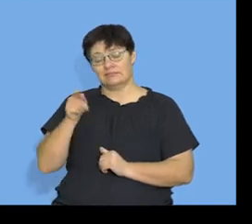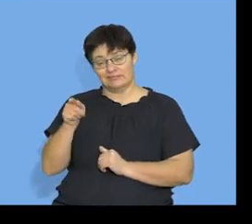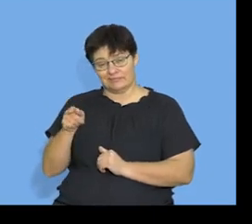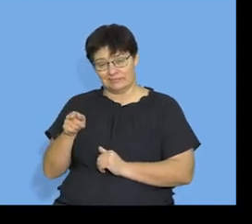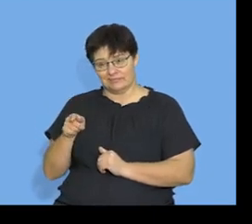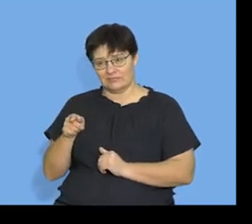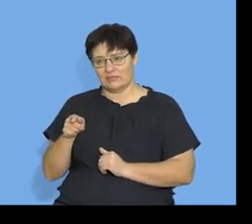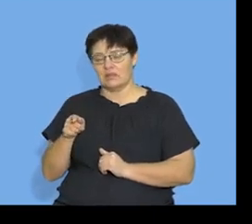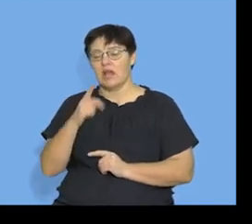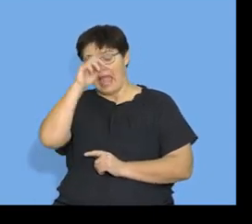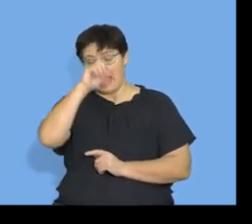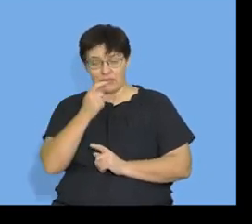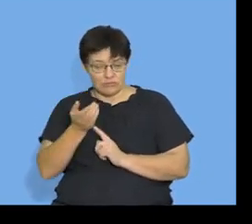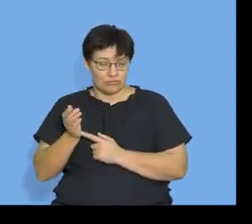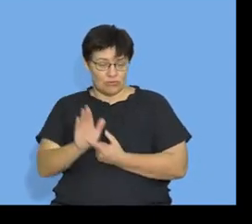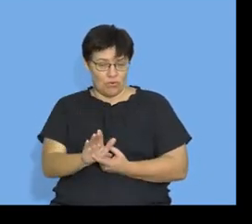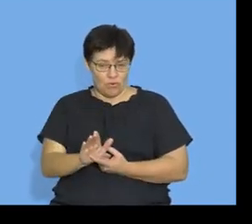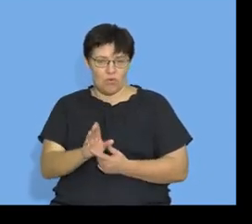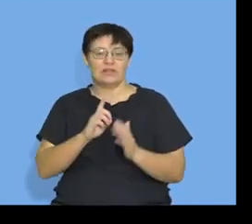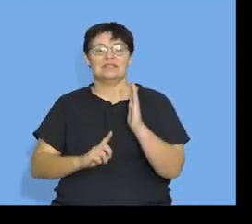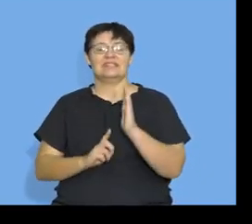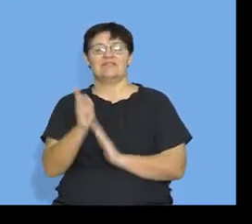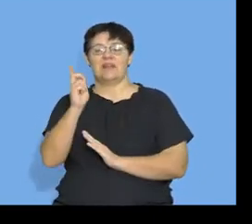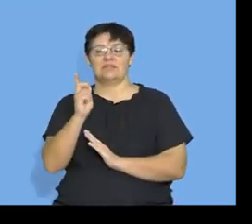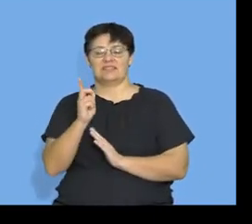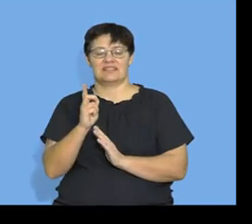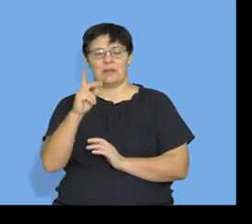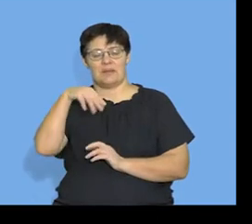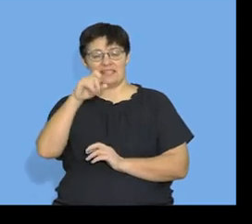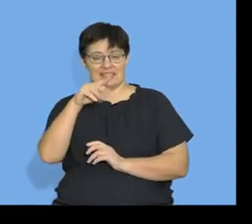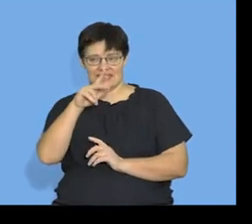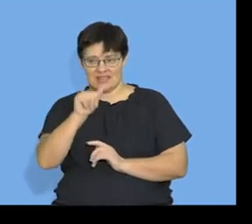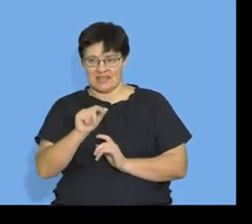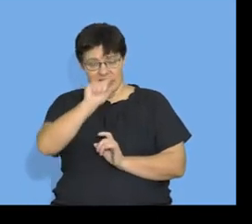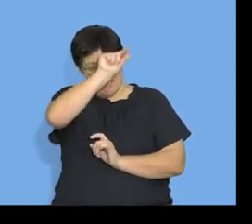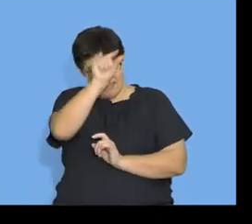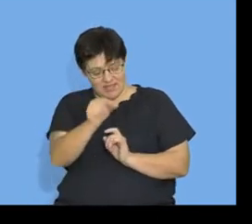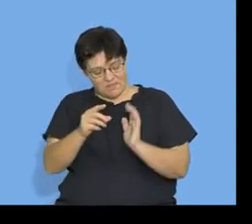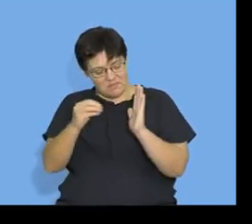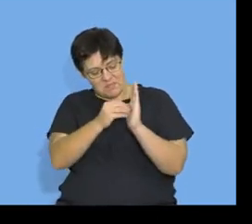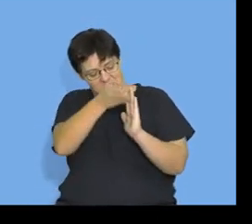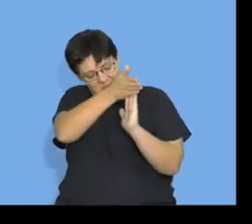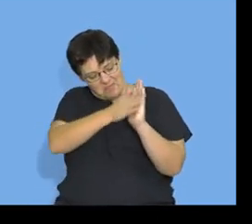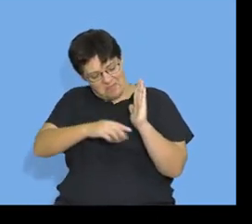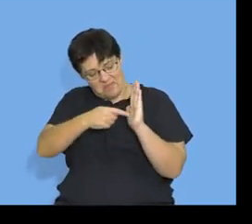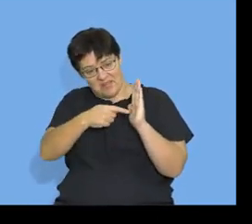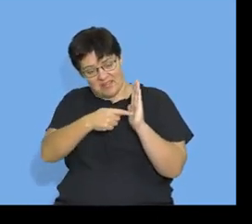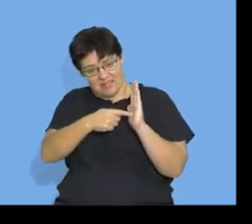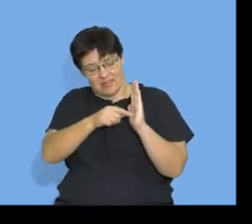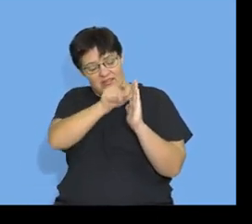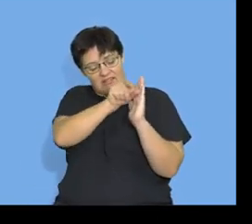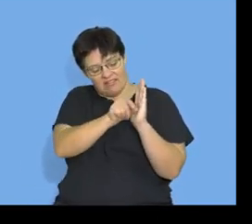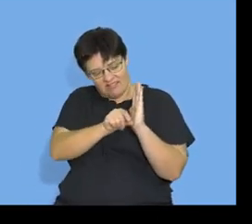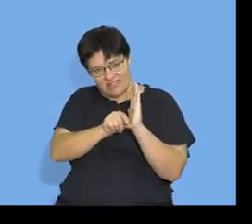here, this is an image that shows you the development of the placenta. So that's the placenta, and we're looking at how